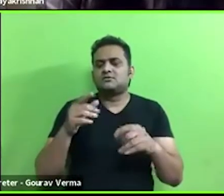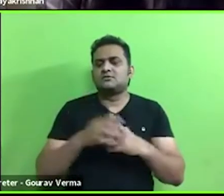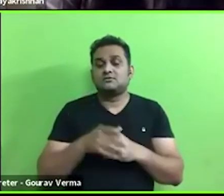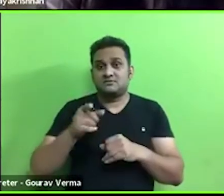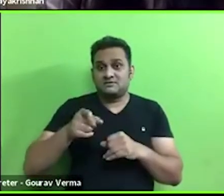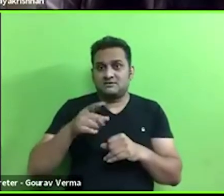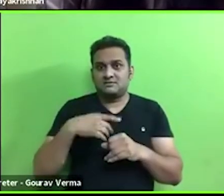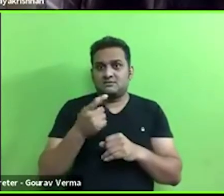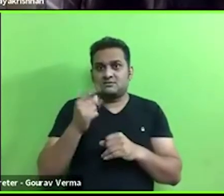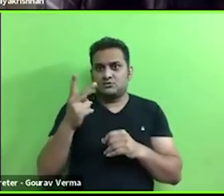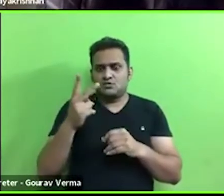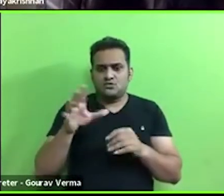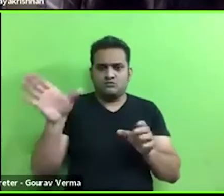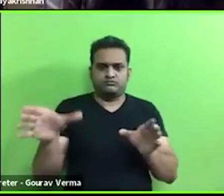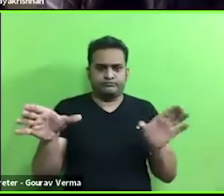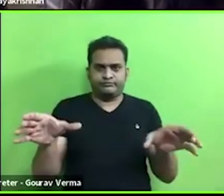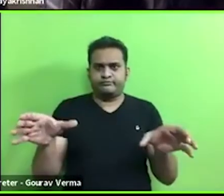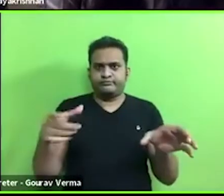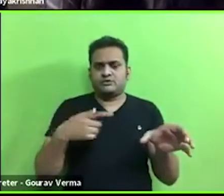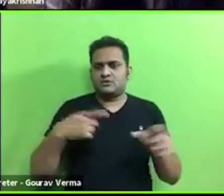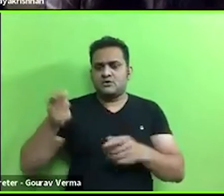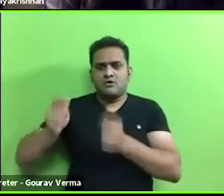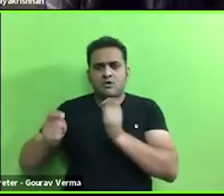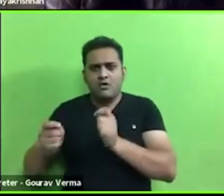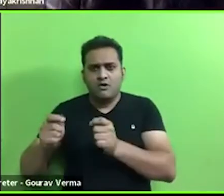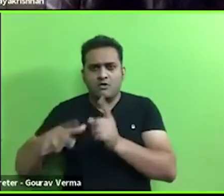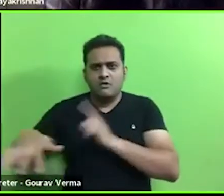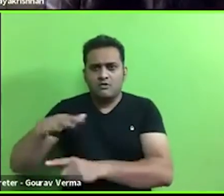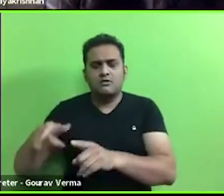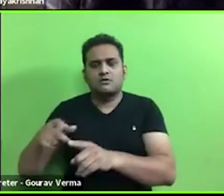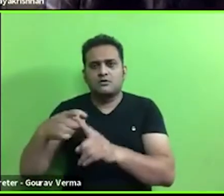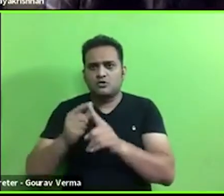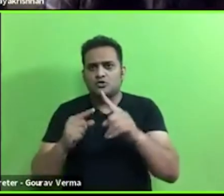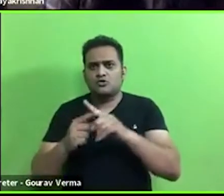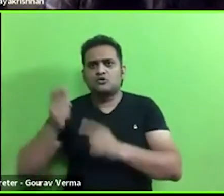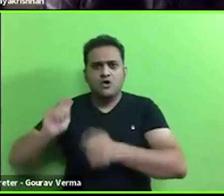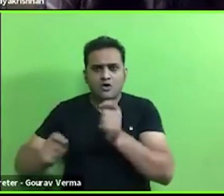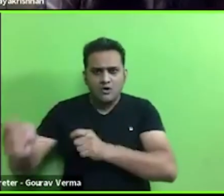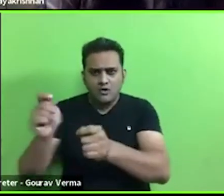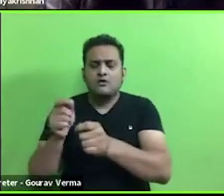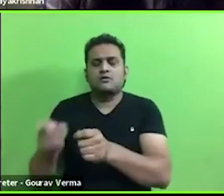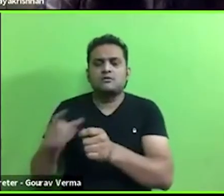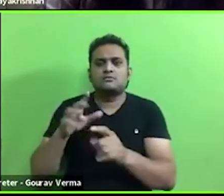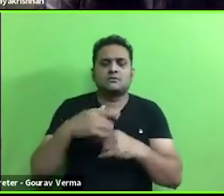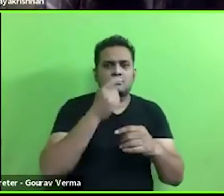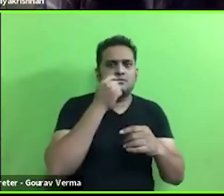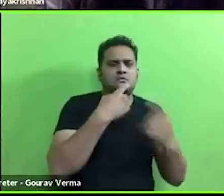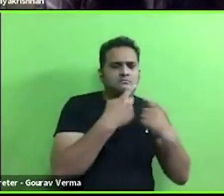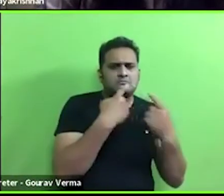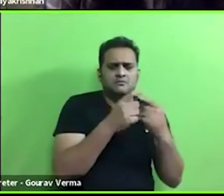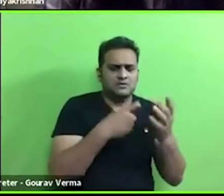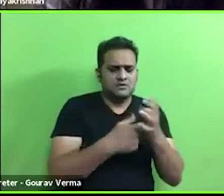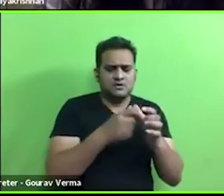between two scenes that we do, in which we are just orchestra along with the Koothu orchestra, we do a conversation between Rajagopal sir and me, where we